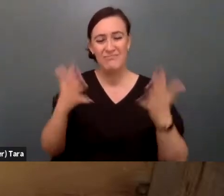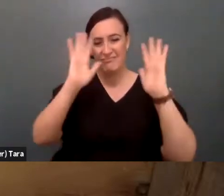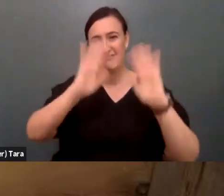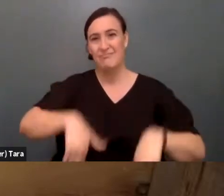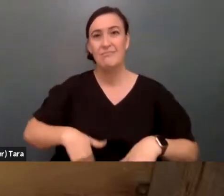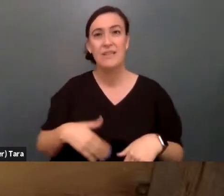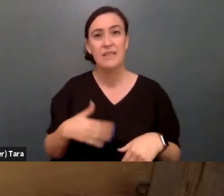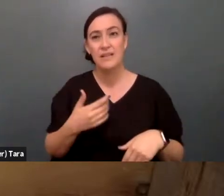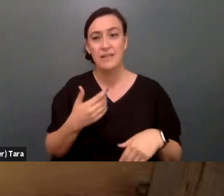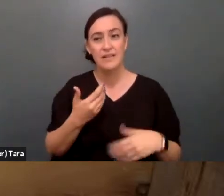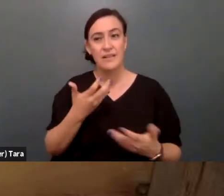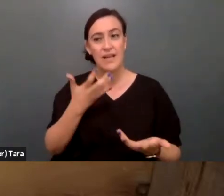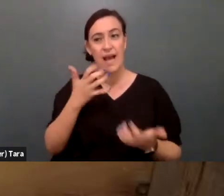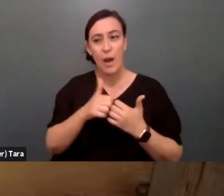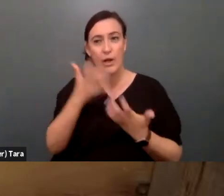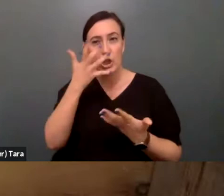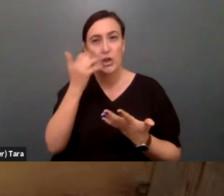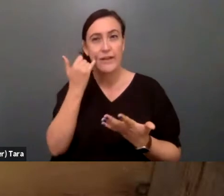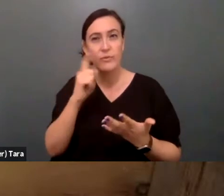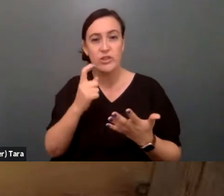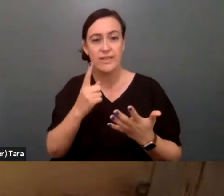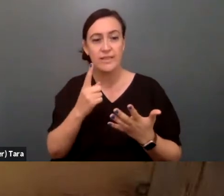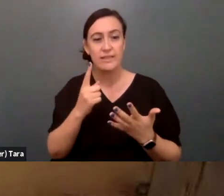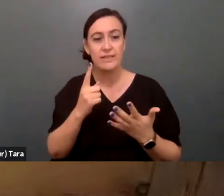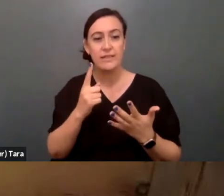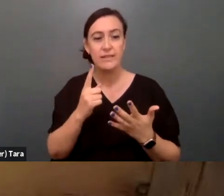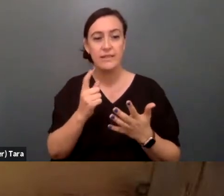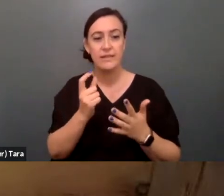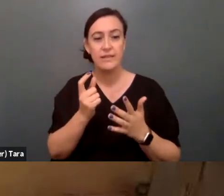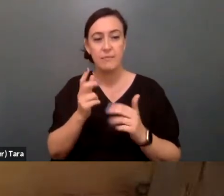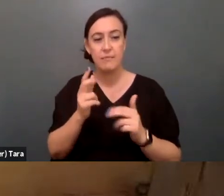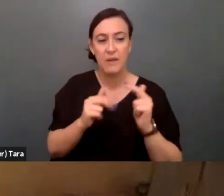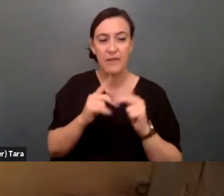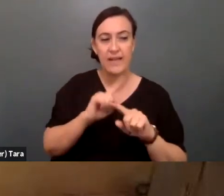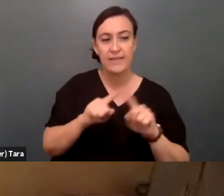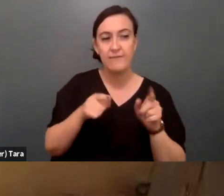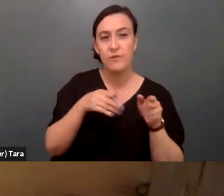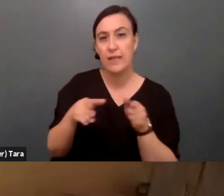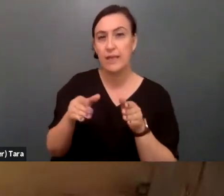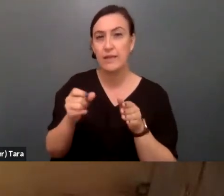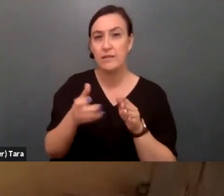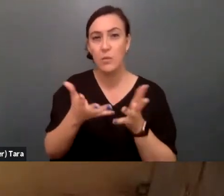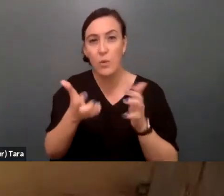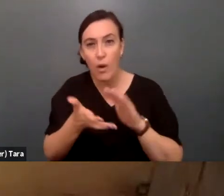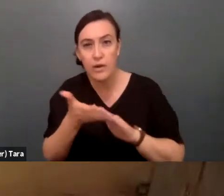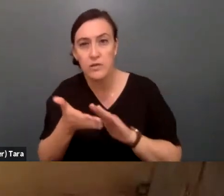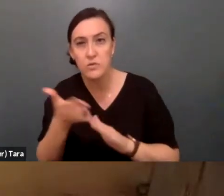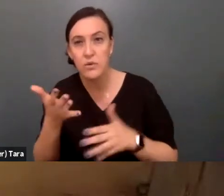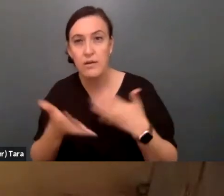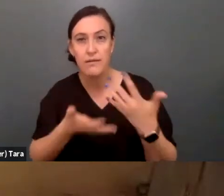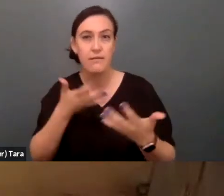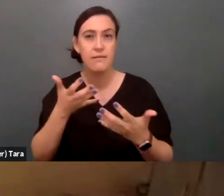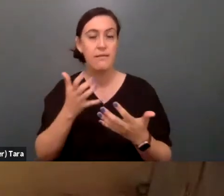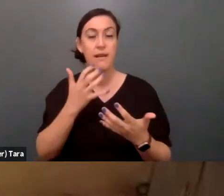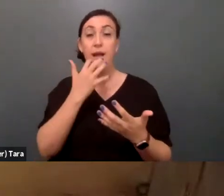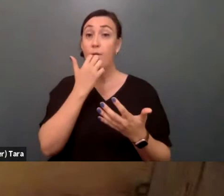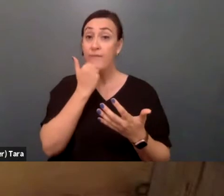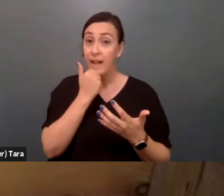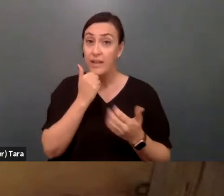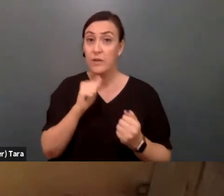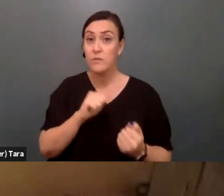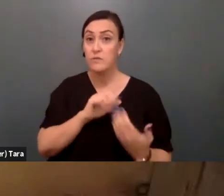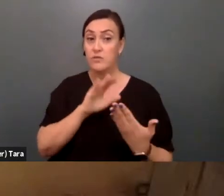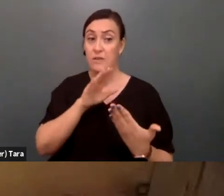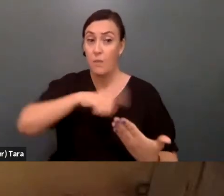just built something that fit the way we wanted to work? And more importantly, our values that we hold as people and as